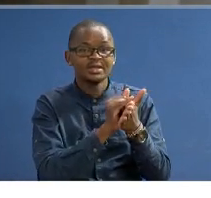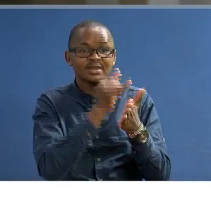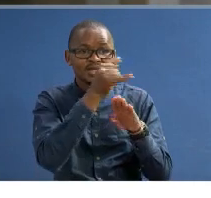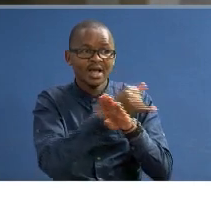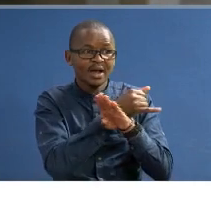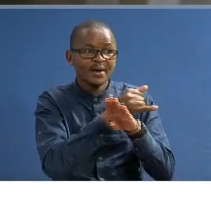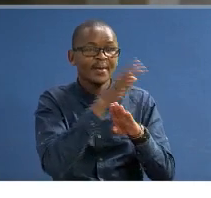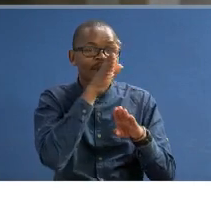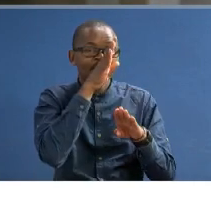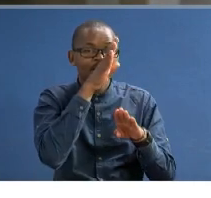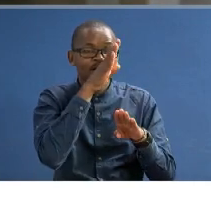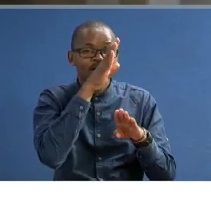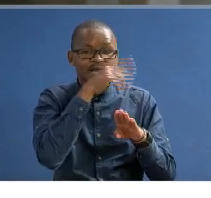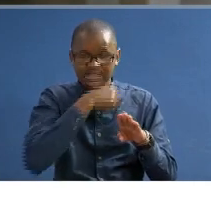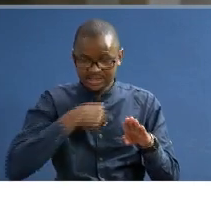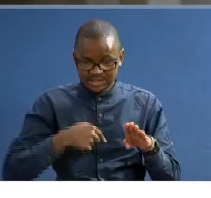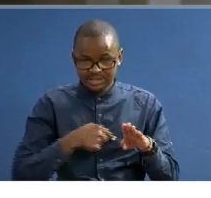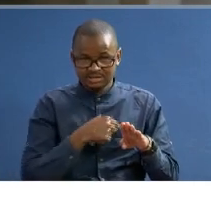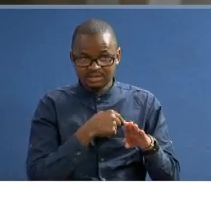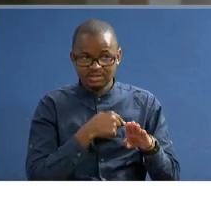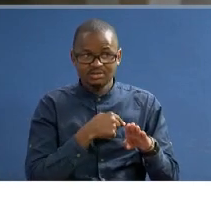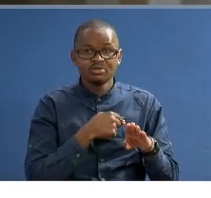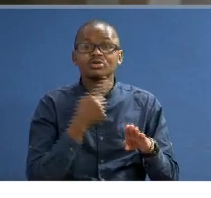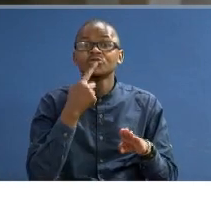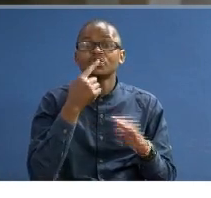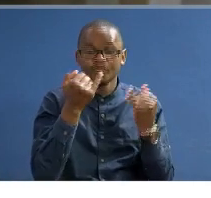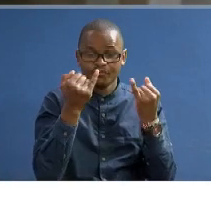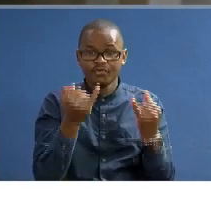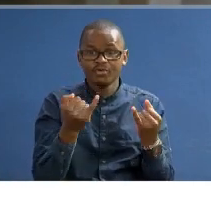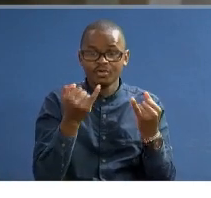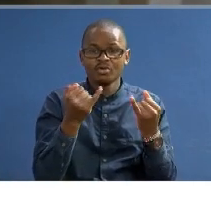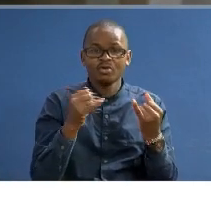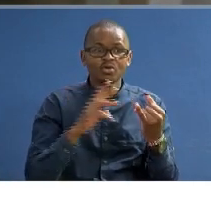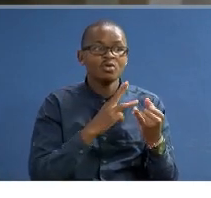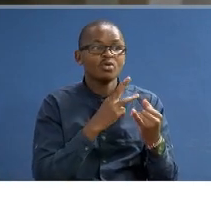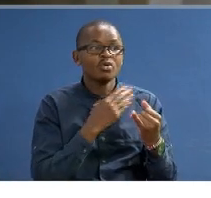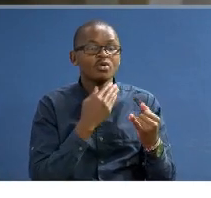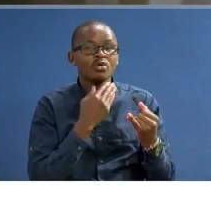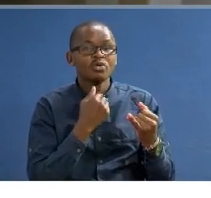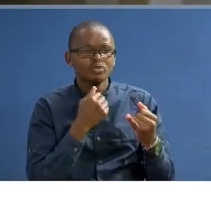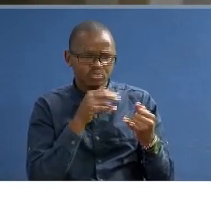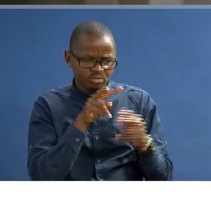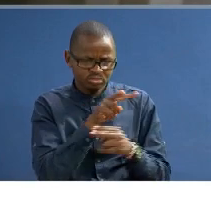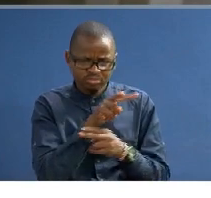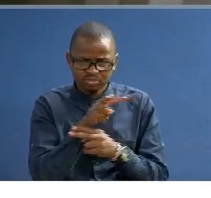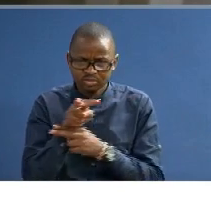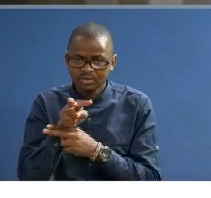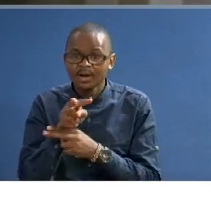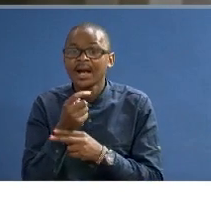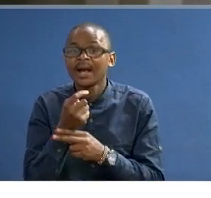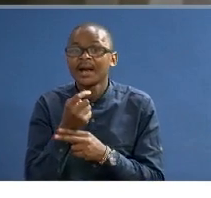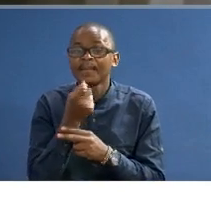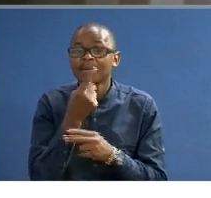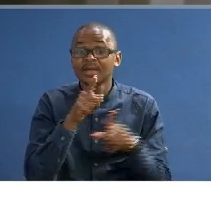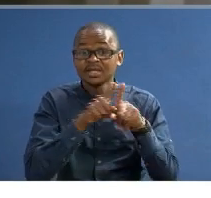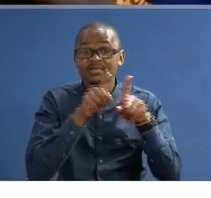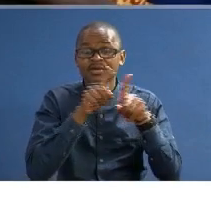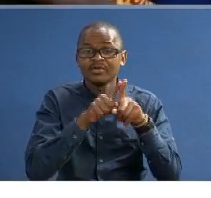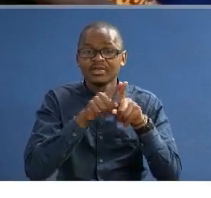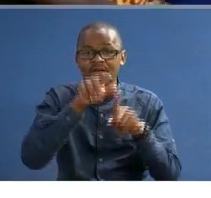injury penetrated into the chest cavity. So for now, we were just sutured on observation, painkillers and